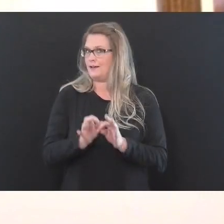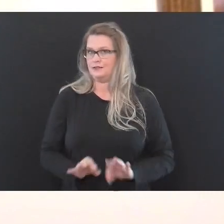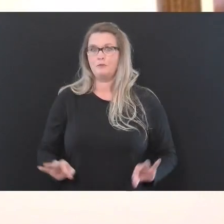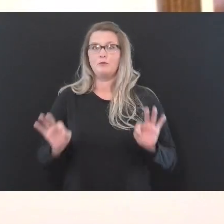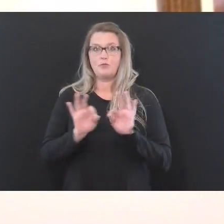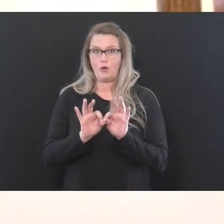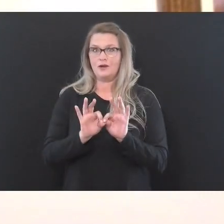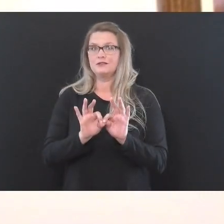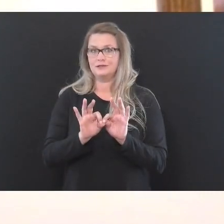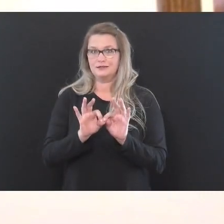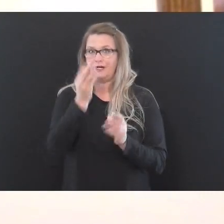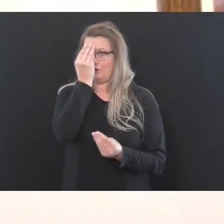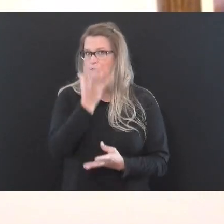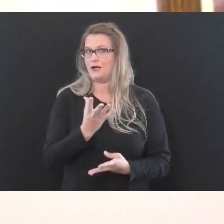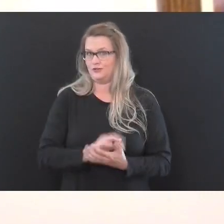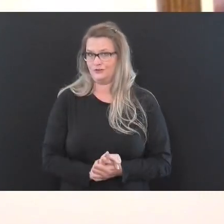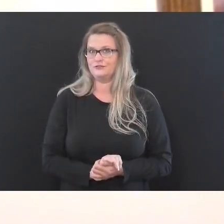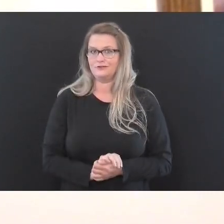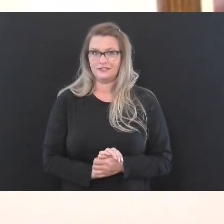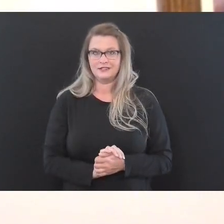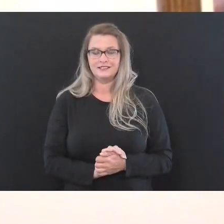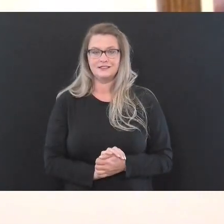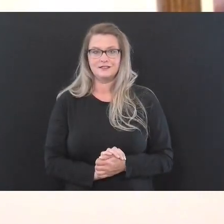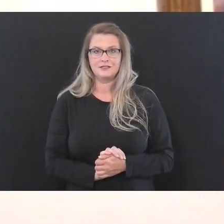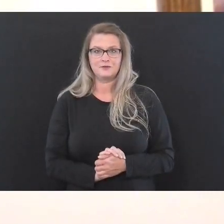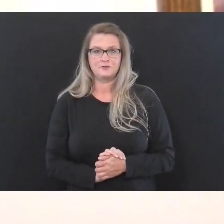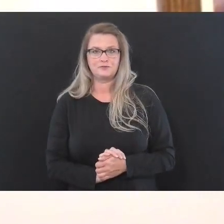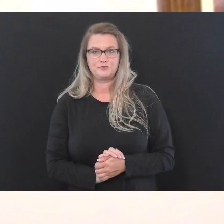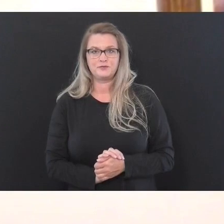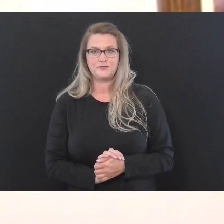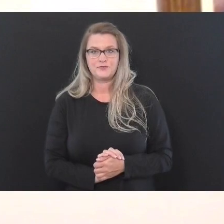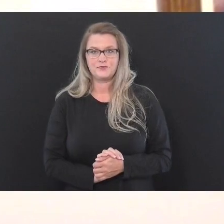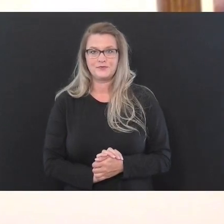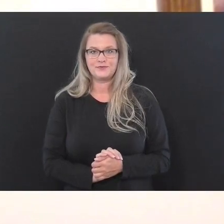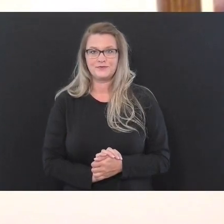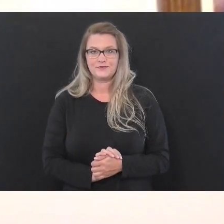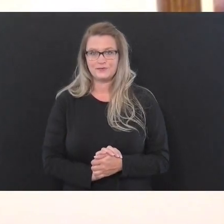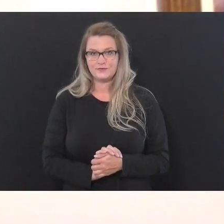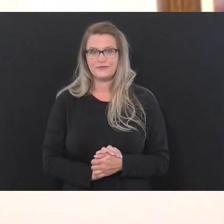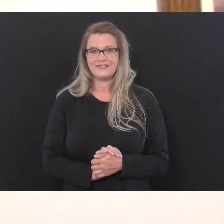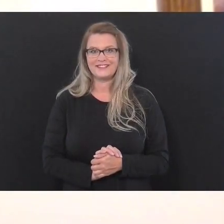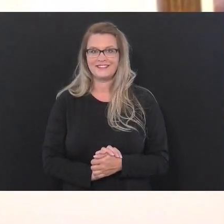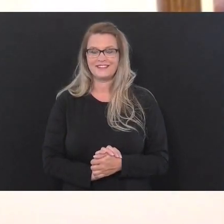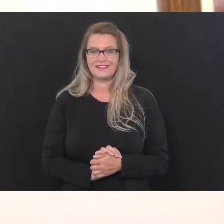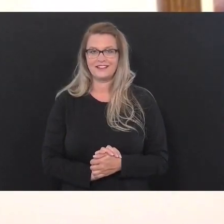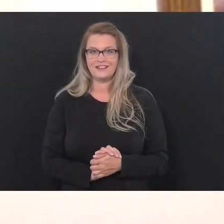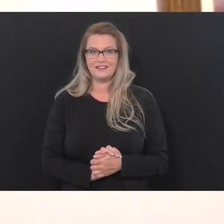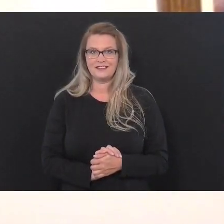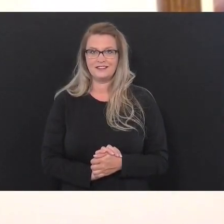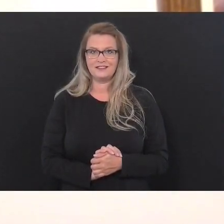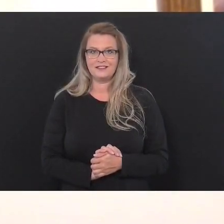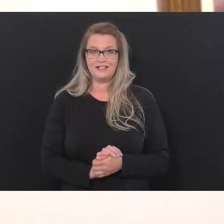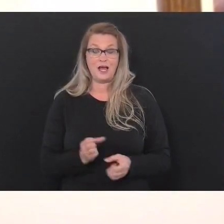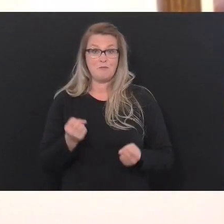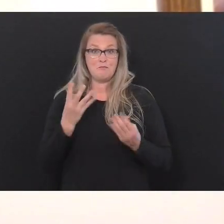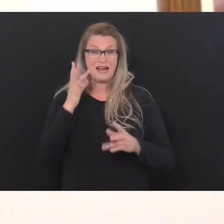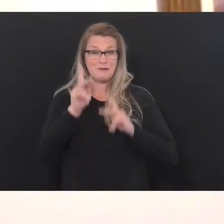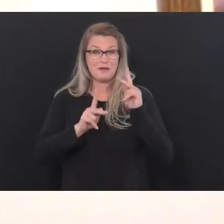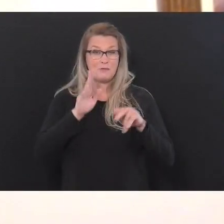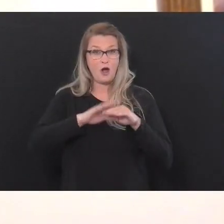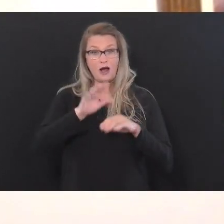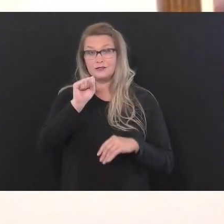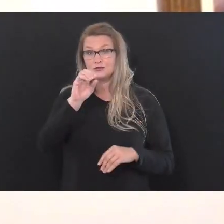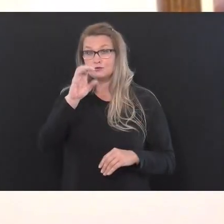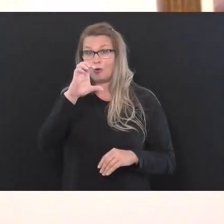important. Many people on social media and people that live in West Virginia and